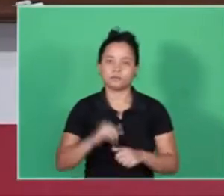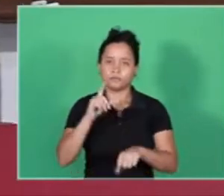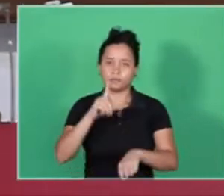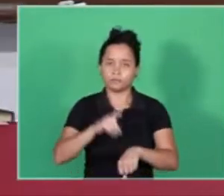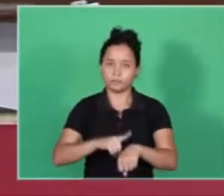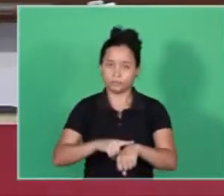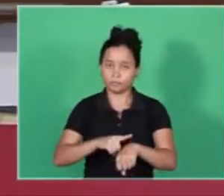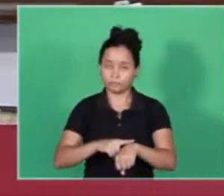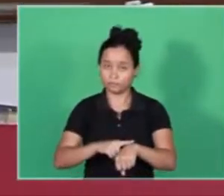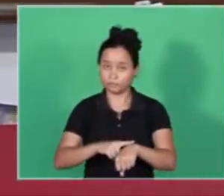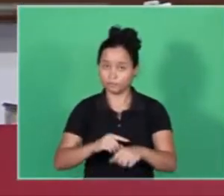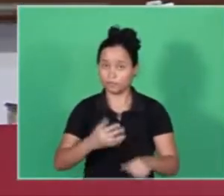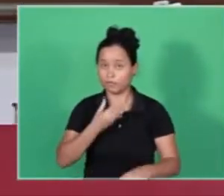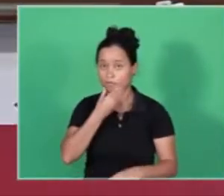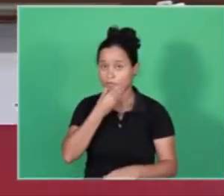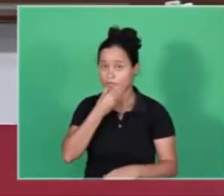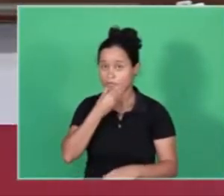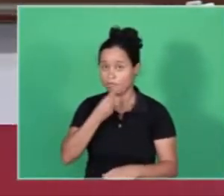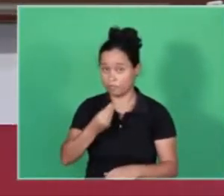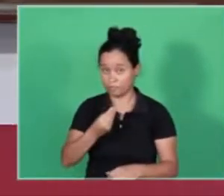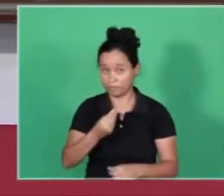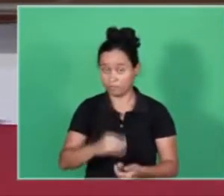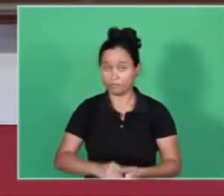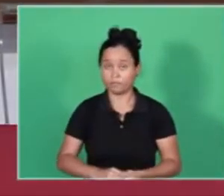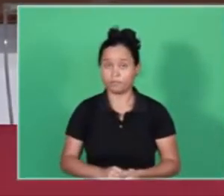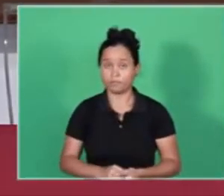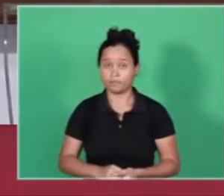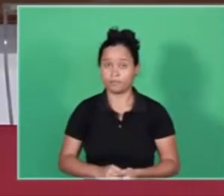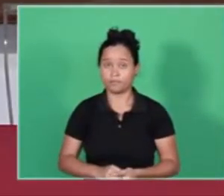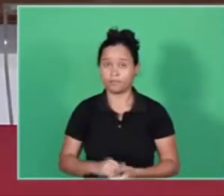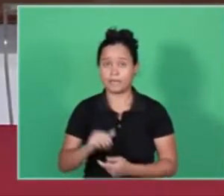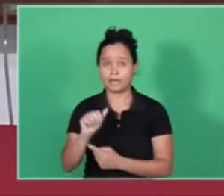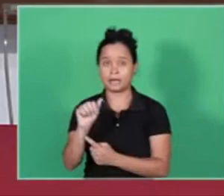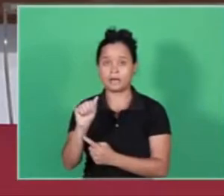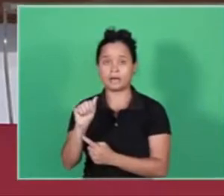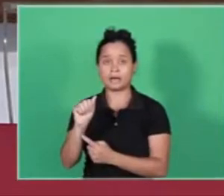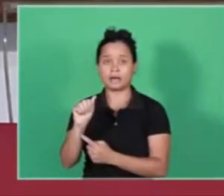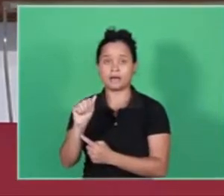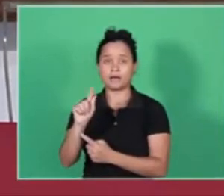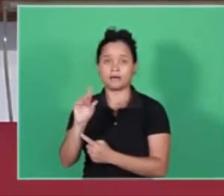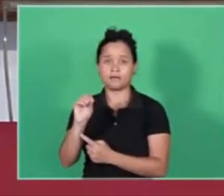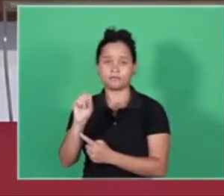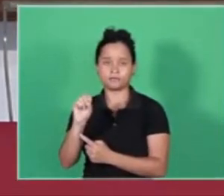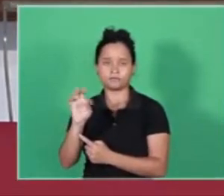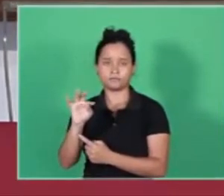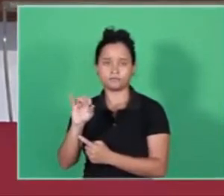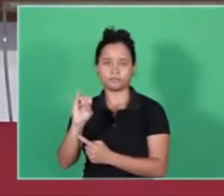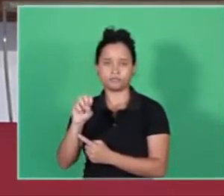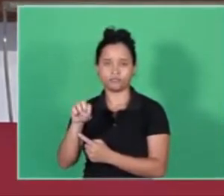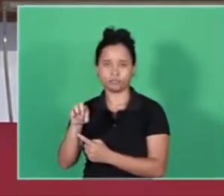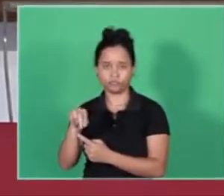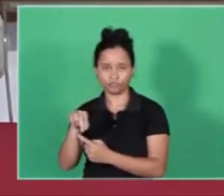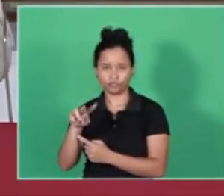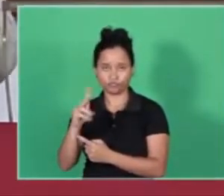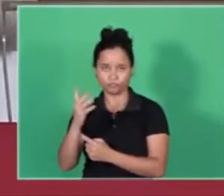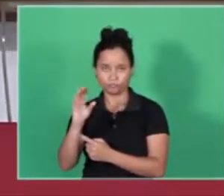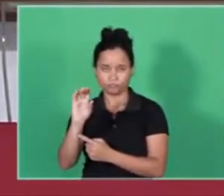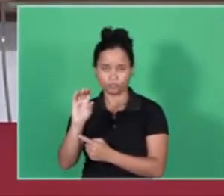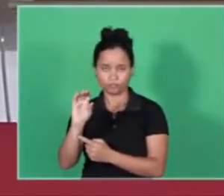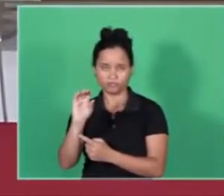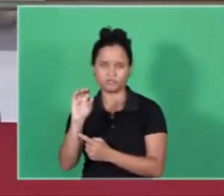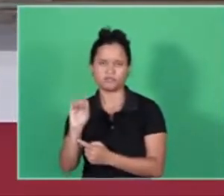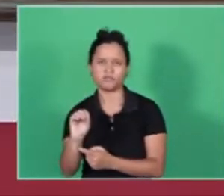When Augustine used these three arguments, he used reason. He entered into the reason to make